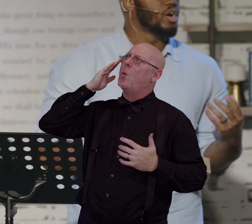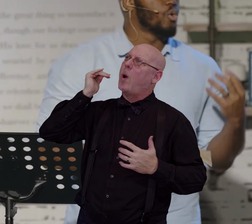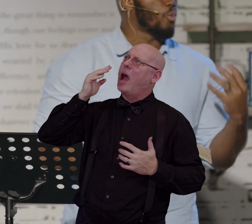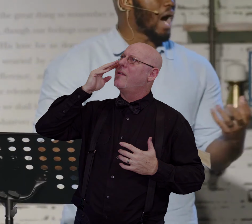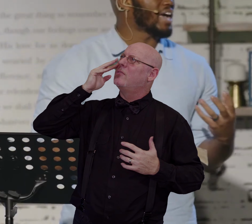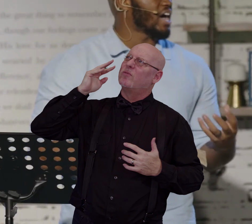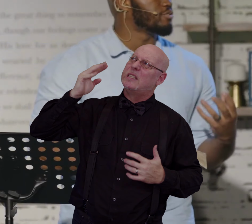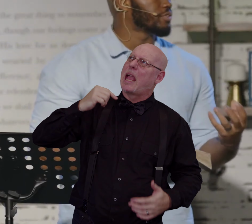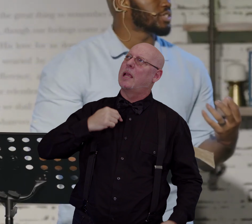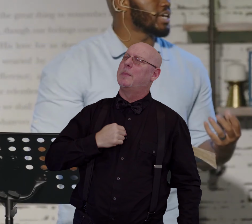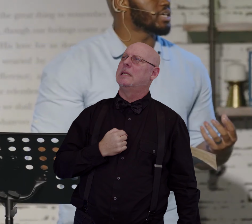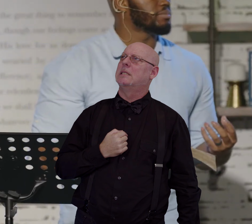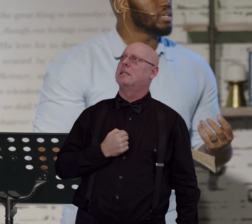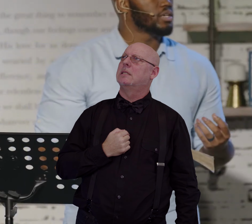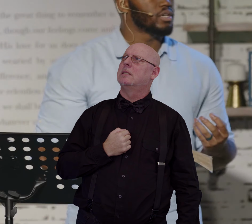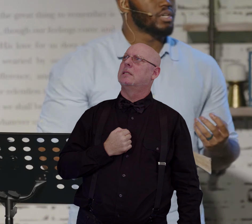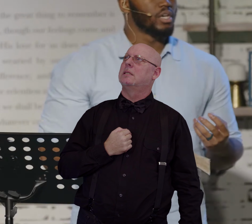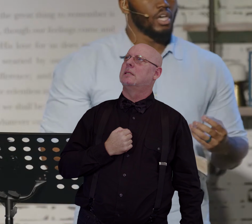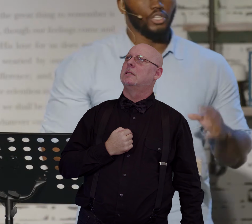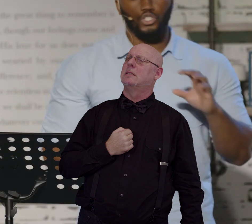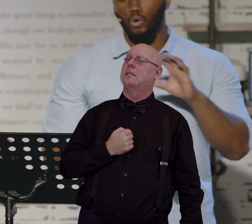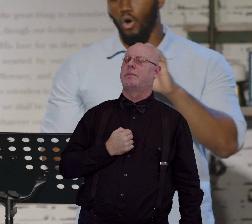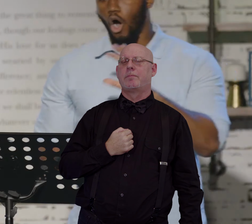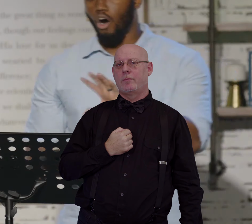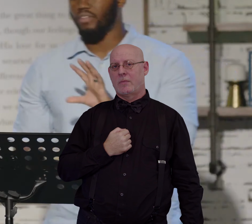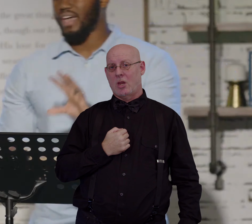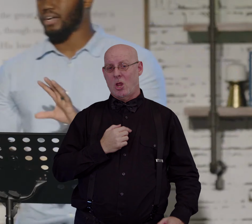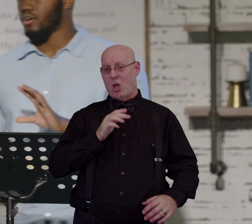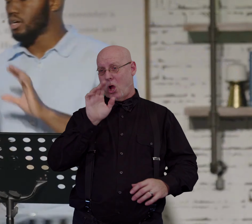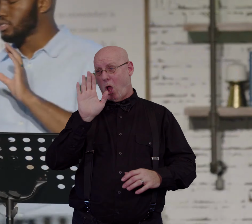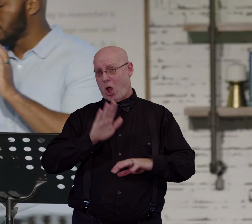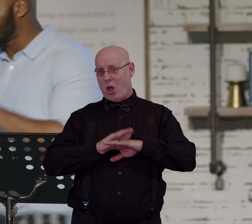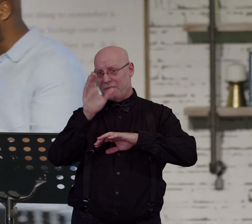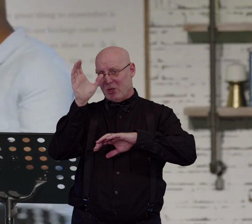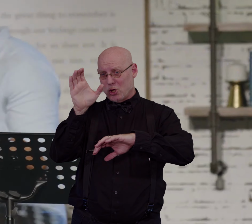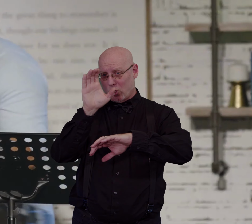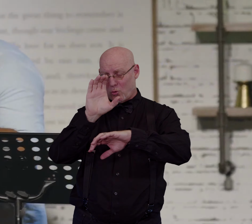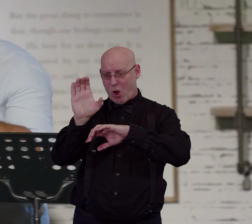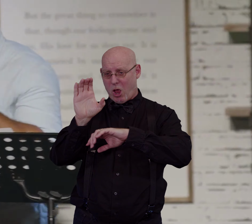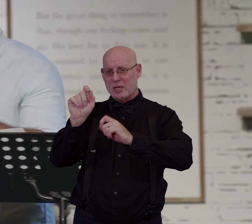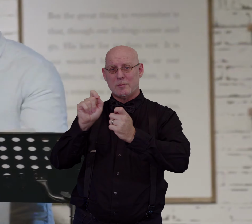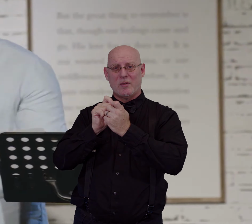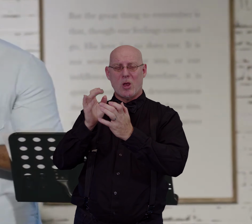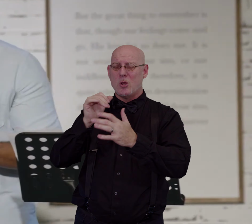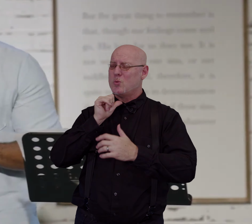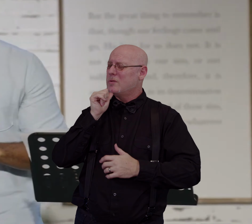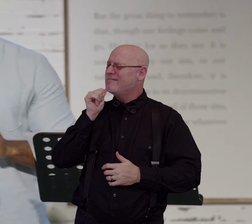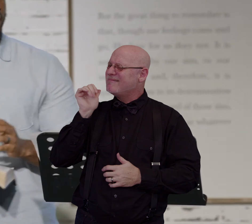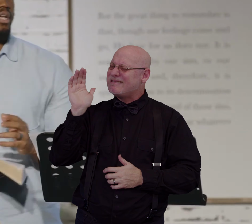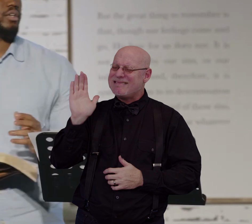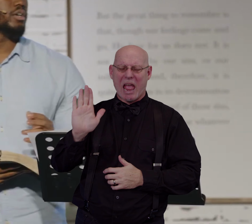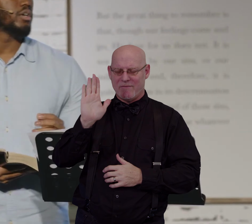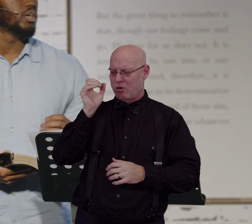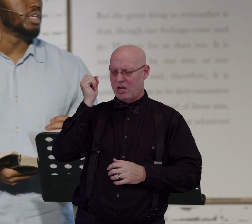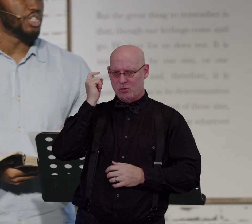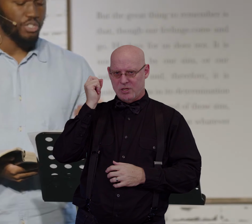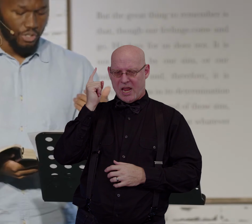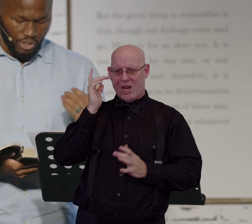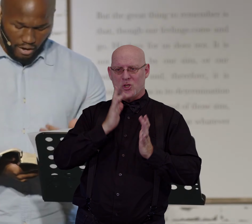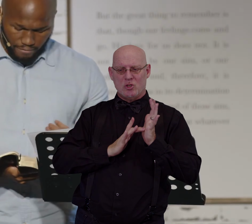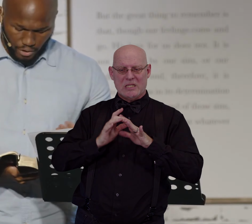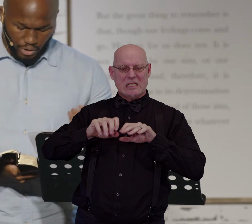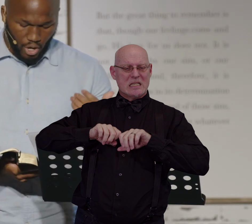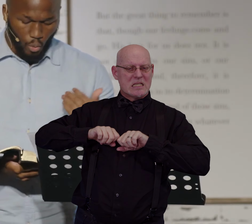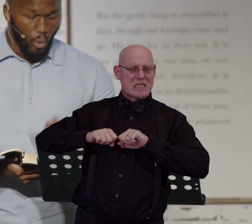God, why have you forsaken me? And so on that cross, in such a way that we will never fully understand,